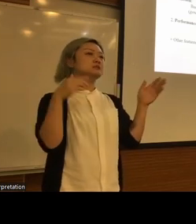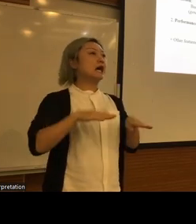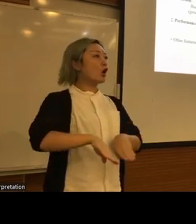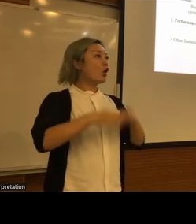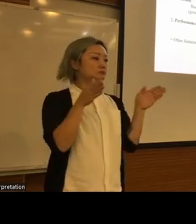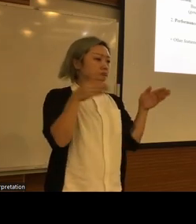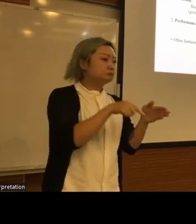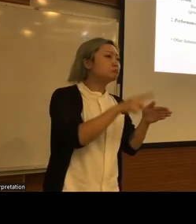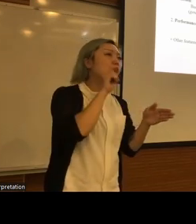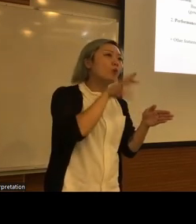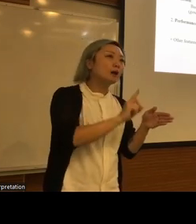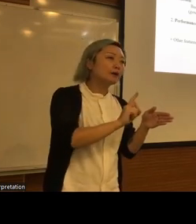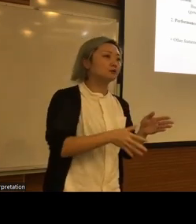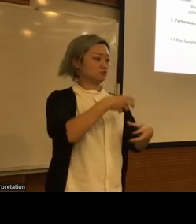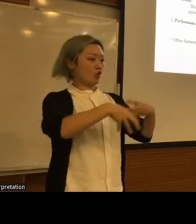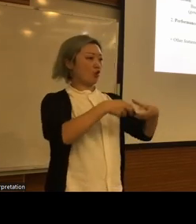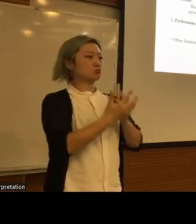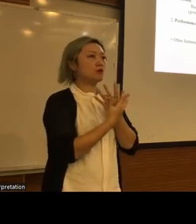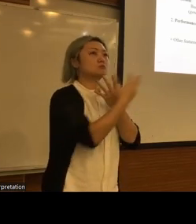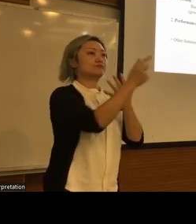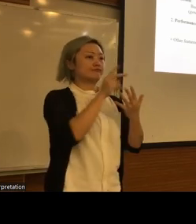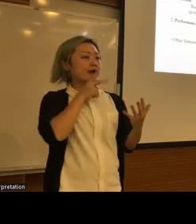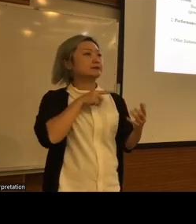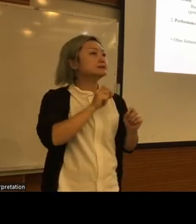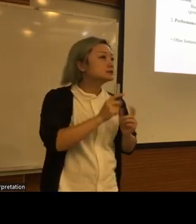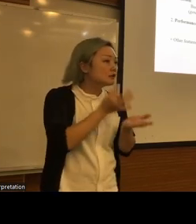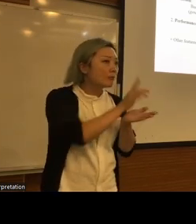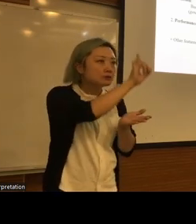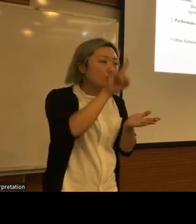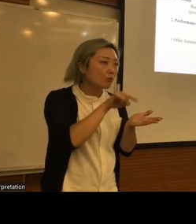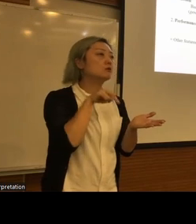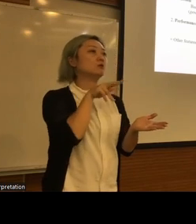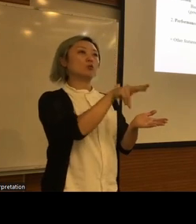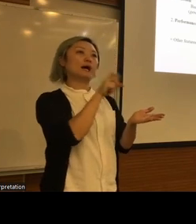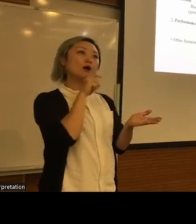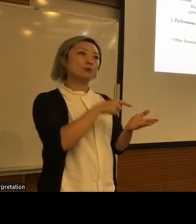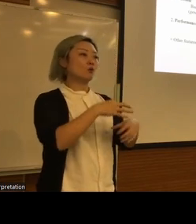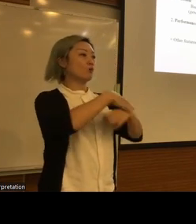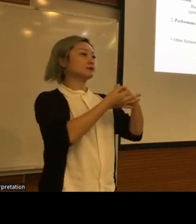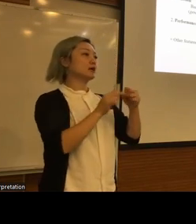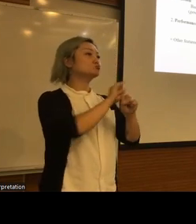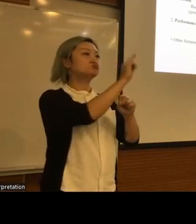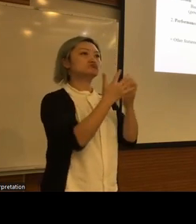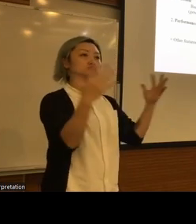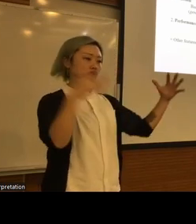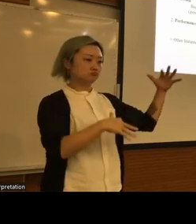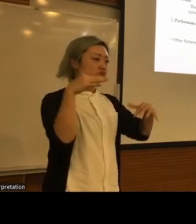as a profession was defined as taking place in settings of international